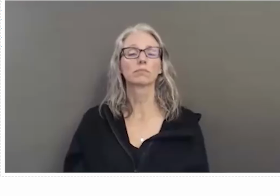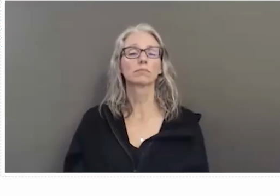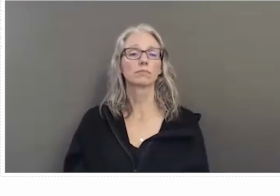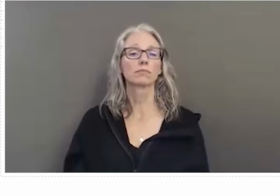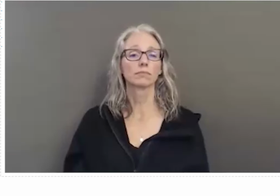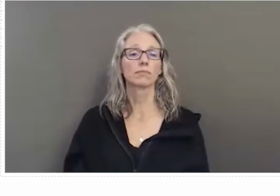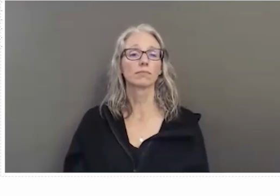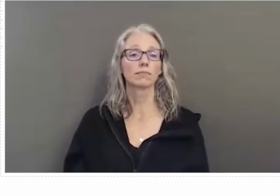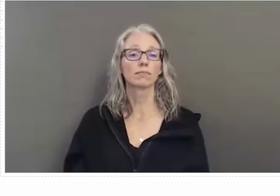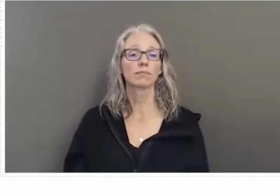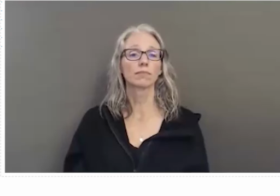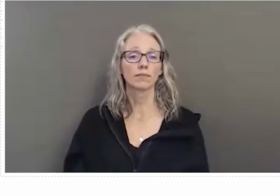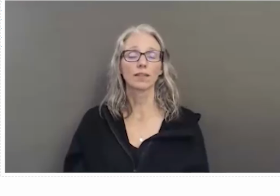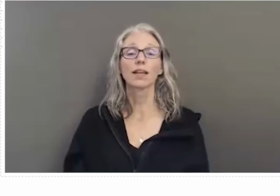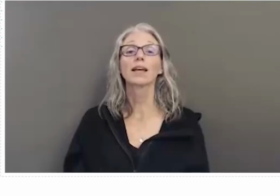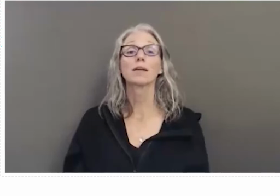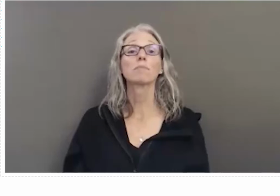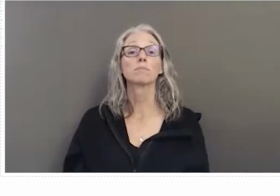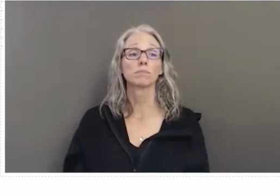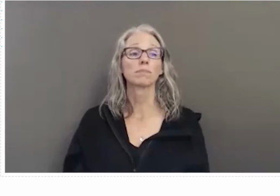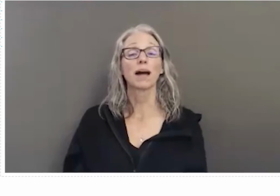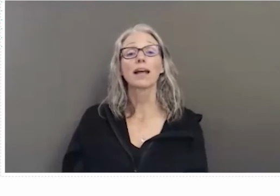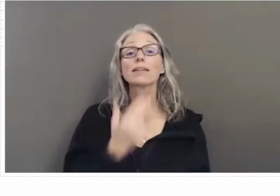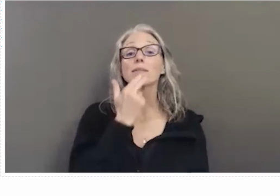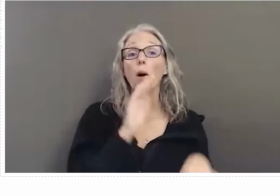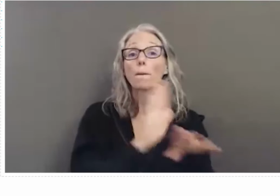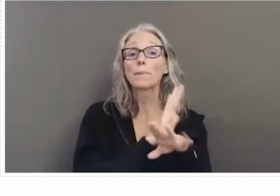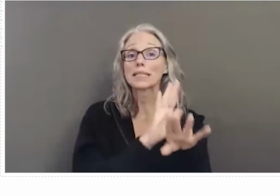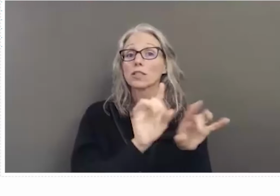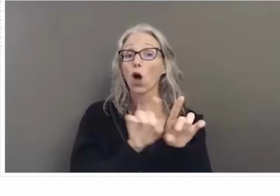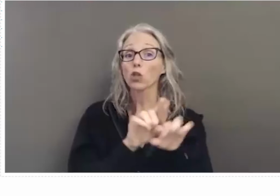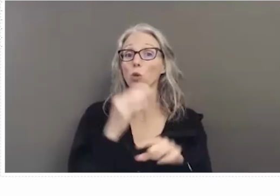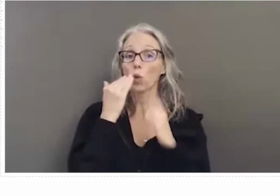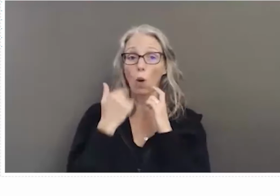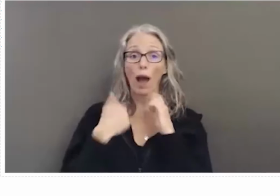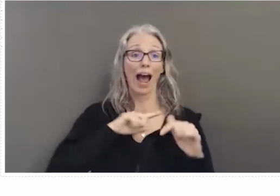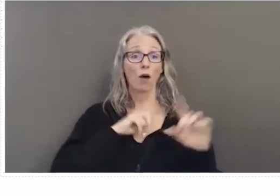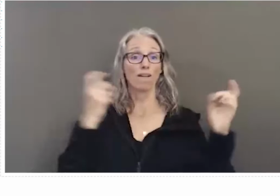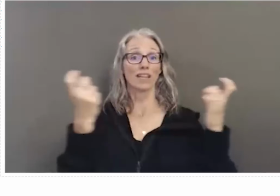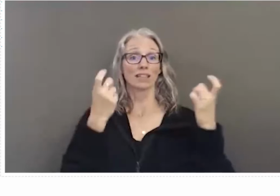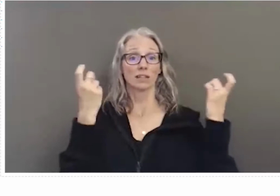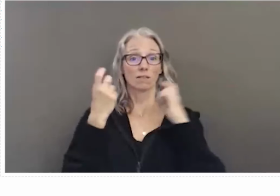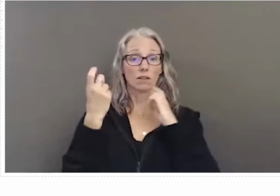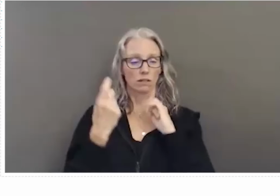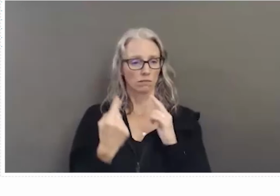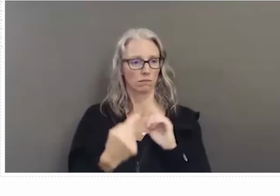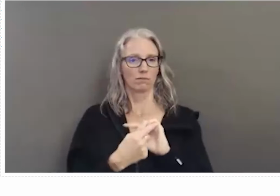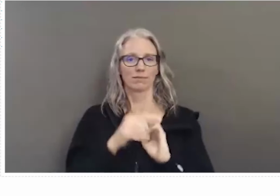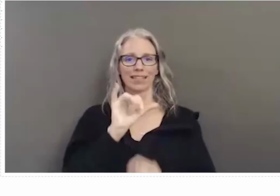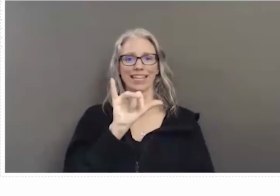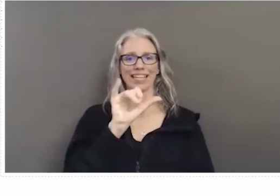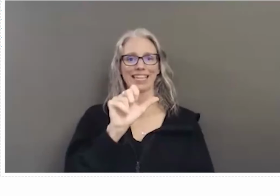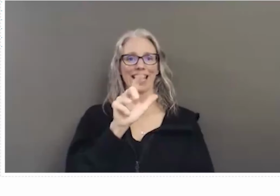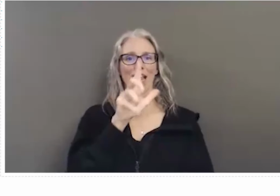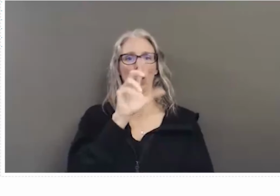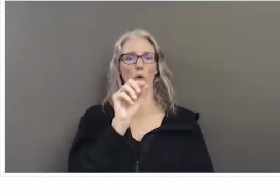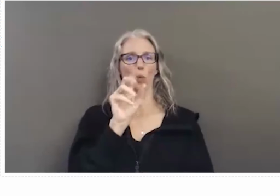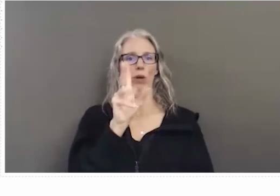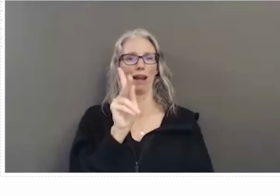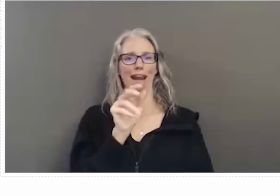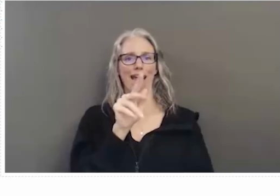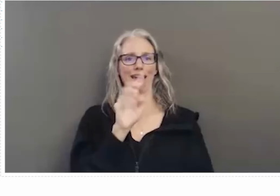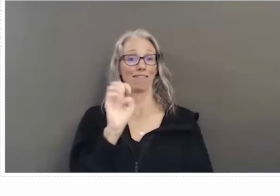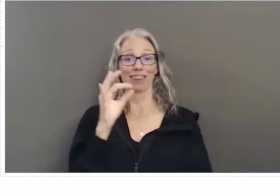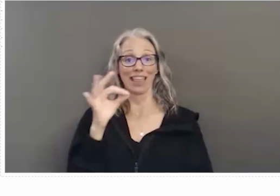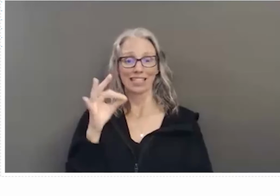have a lot of people coming in from outside the territory, or just that we are a place where a lot of people are going to be gathering over the weekend. So if they can